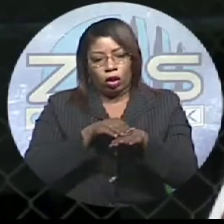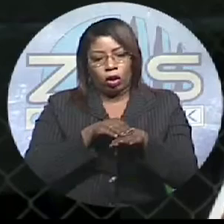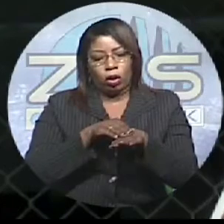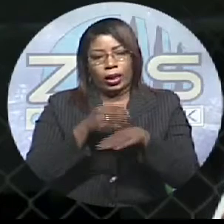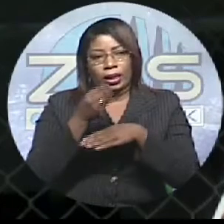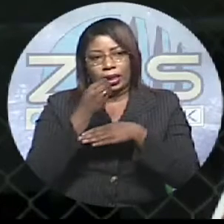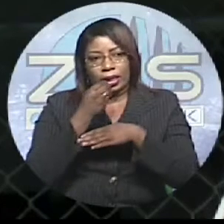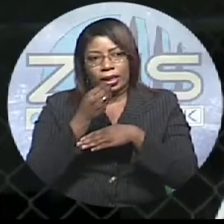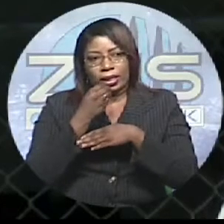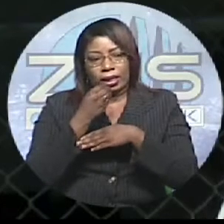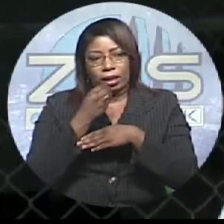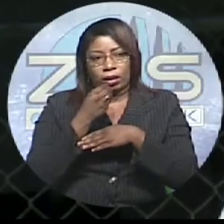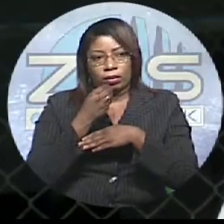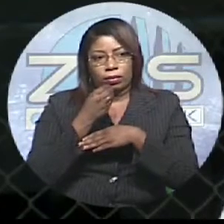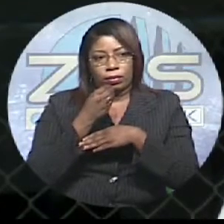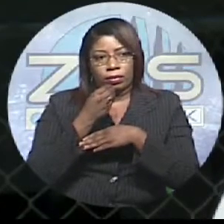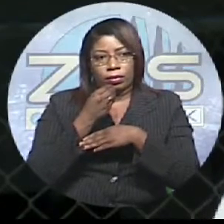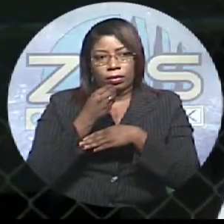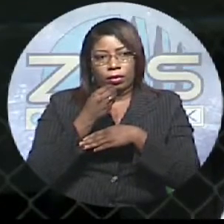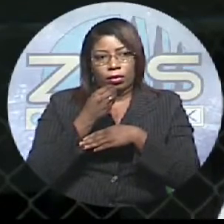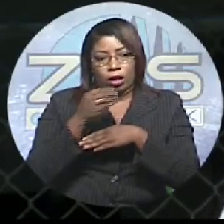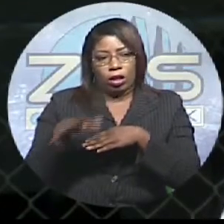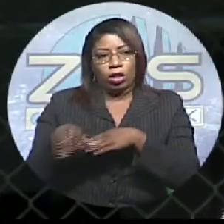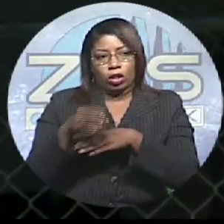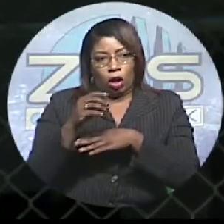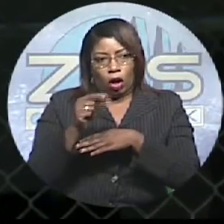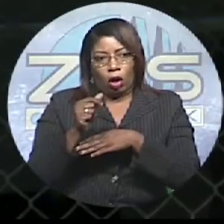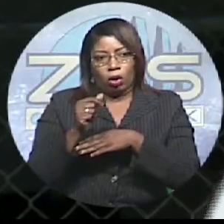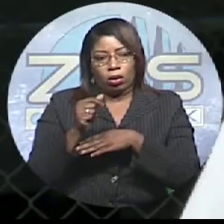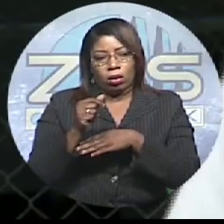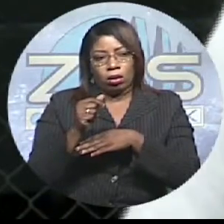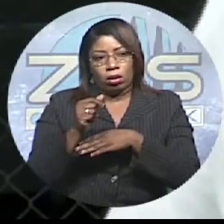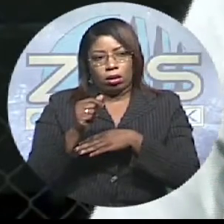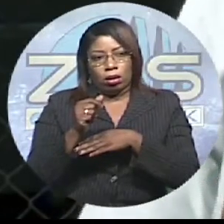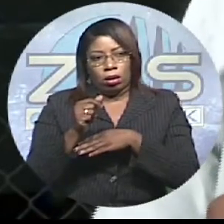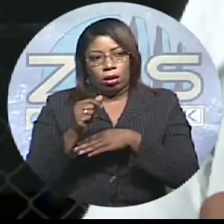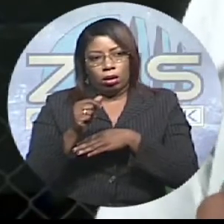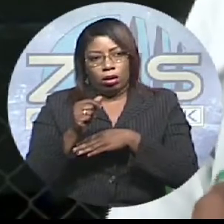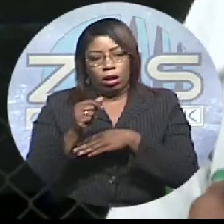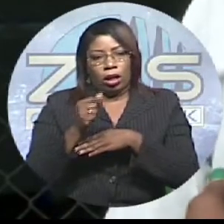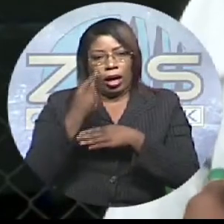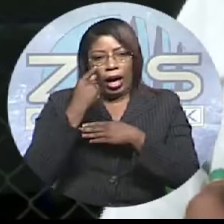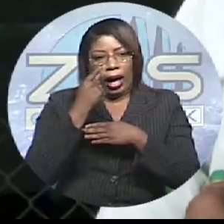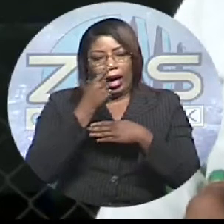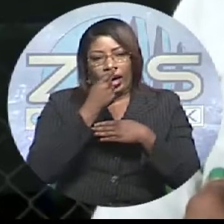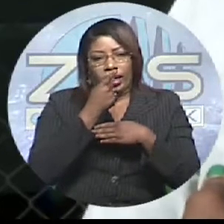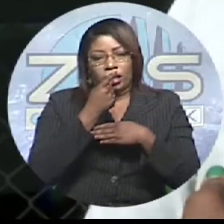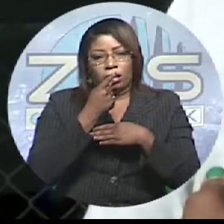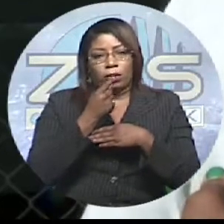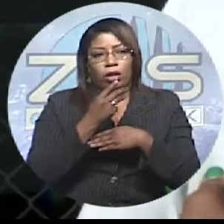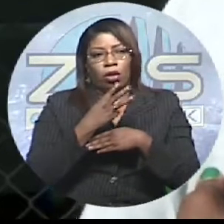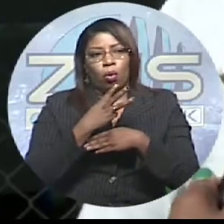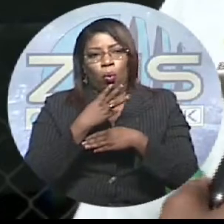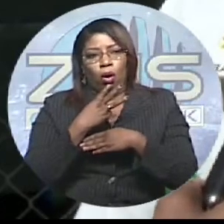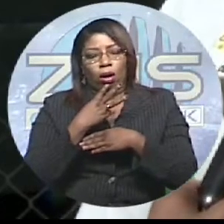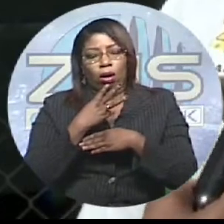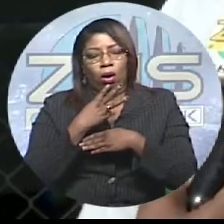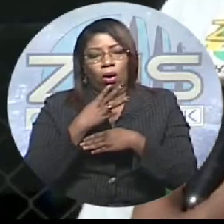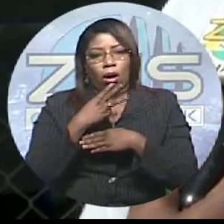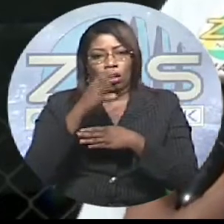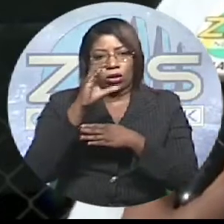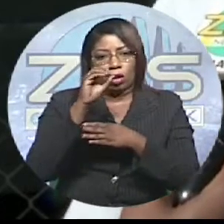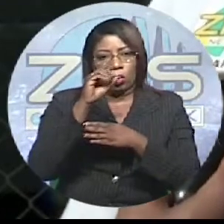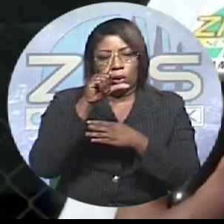eating. They would get a little, lethargic. They would have runny eyes, mucus coming out of